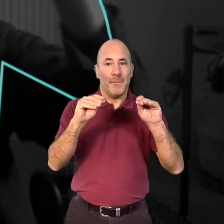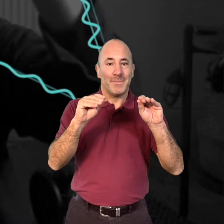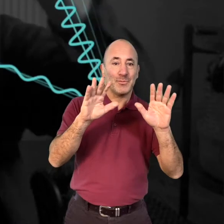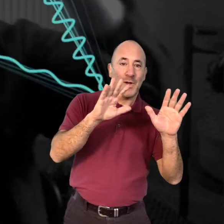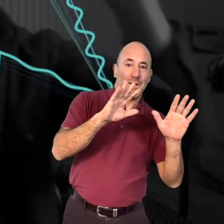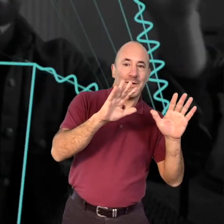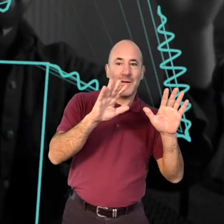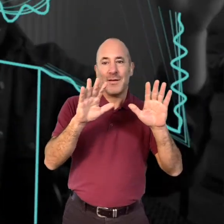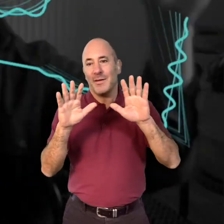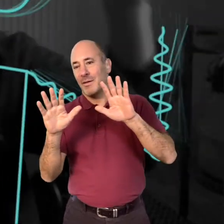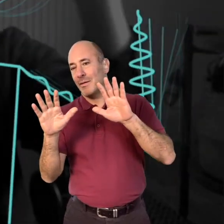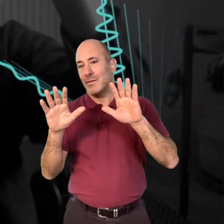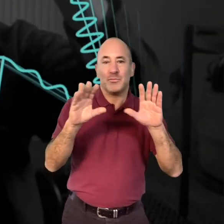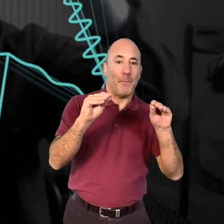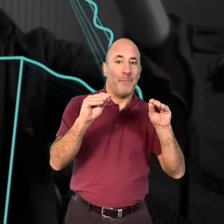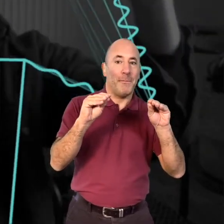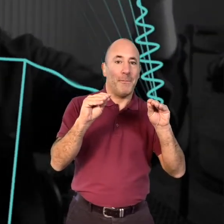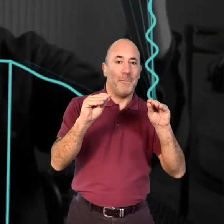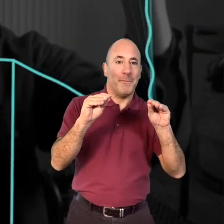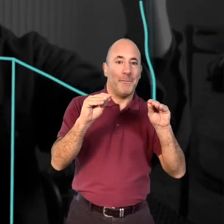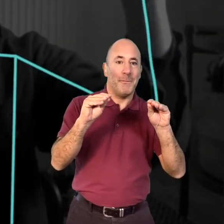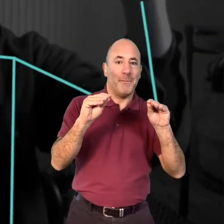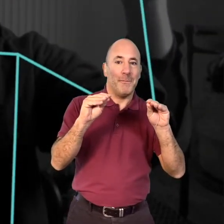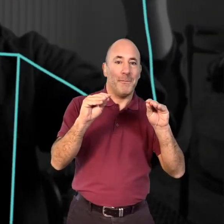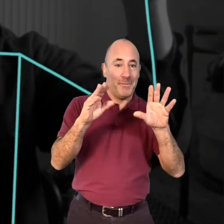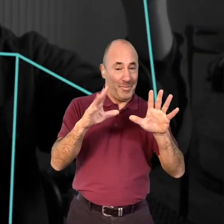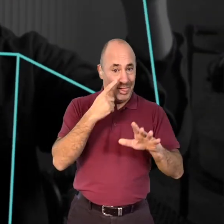And sway and stop.